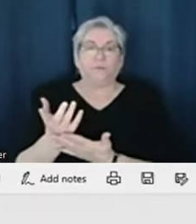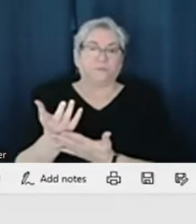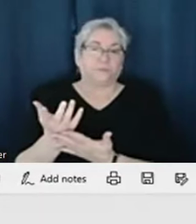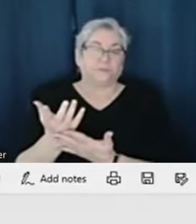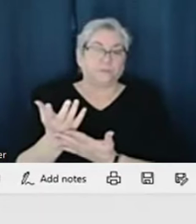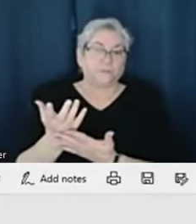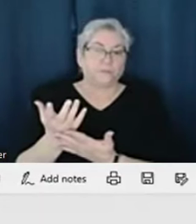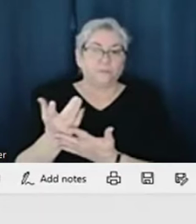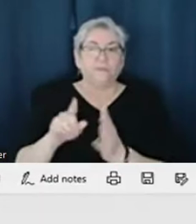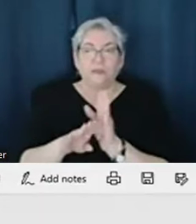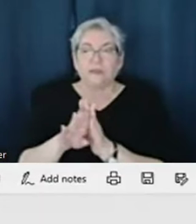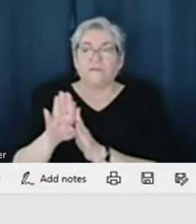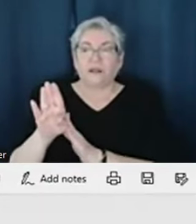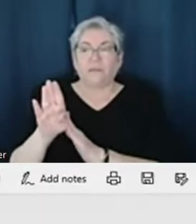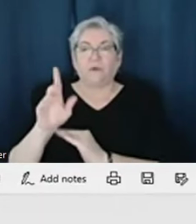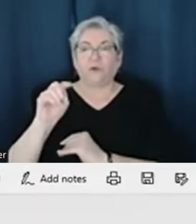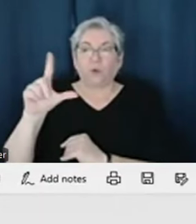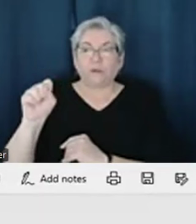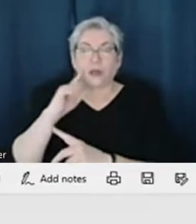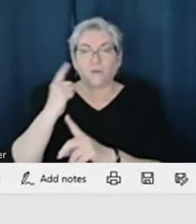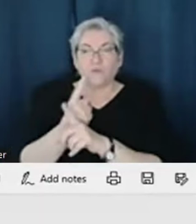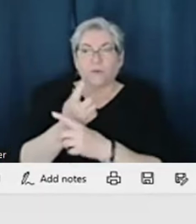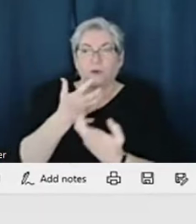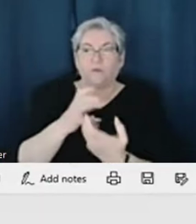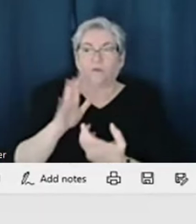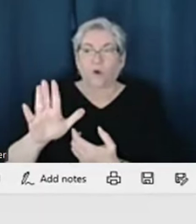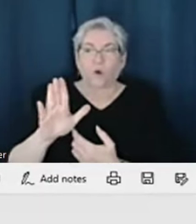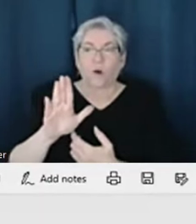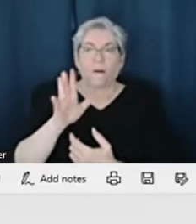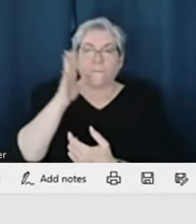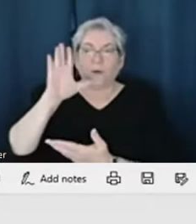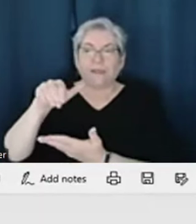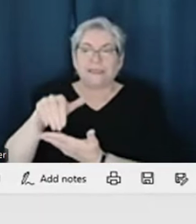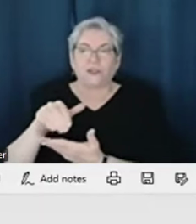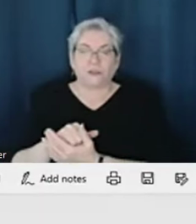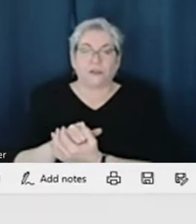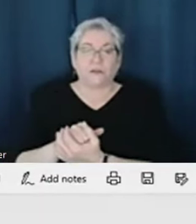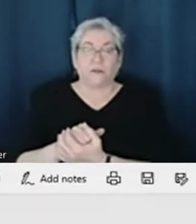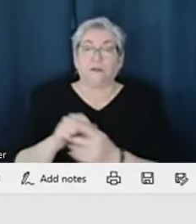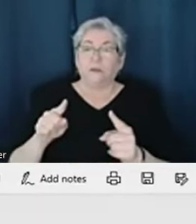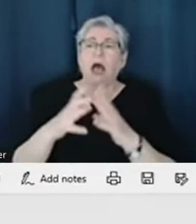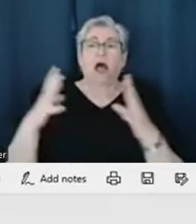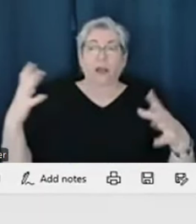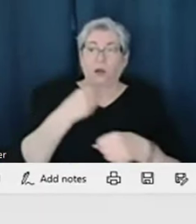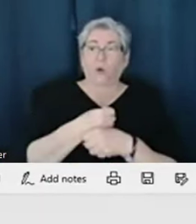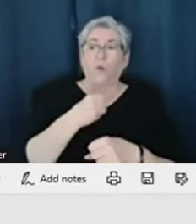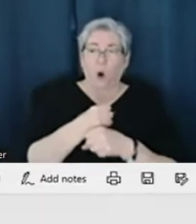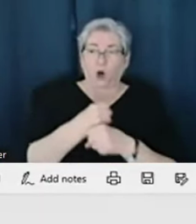develop tools that are appropriate for your parent centers. It was a lot of work. We thank the